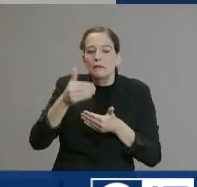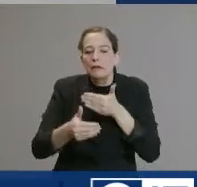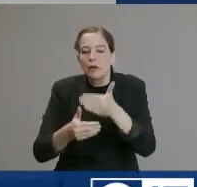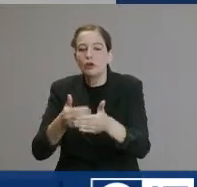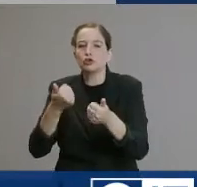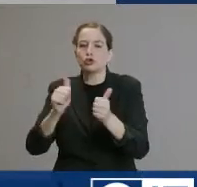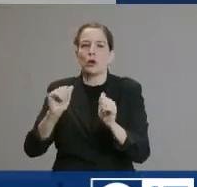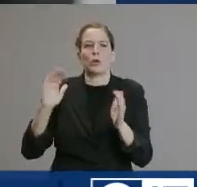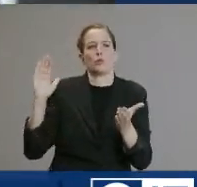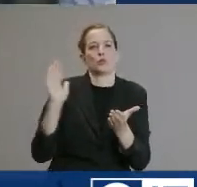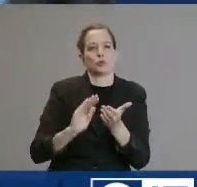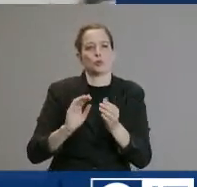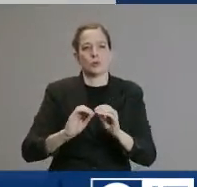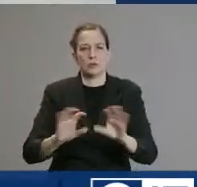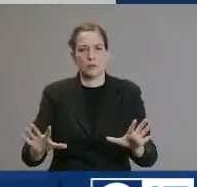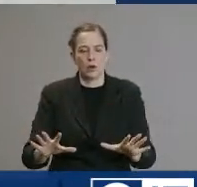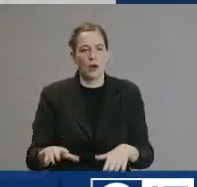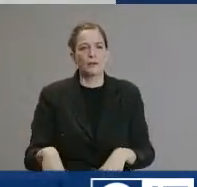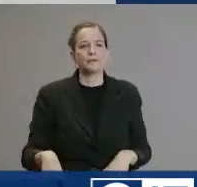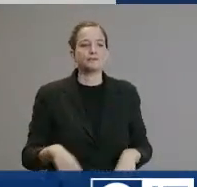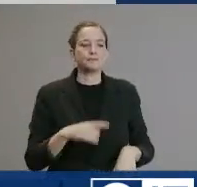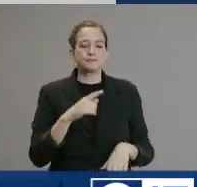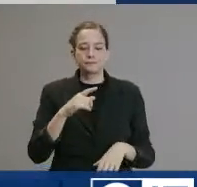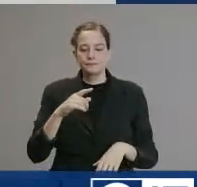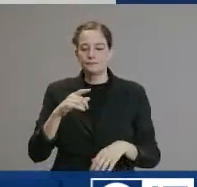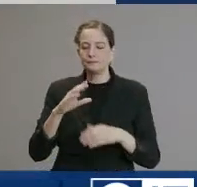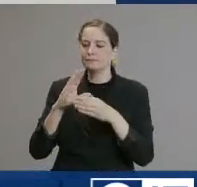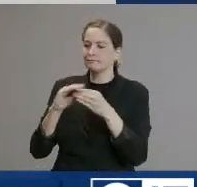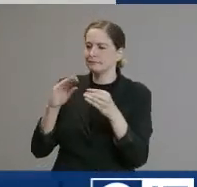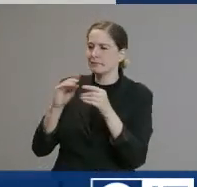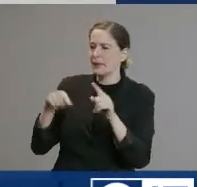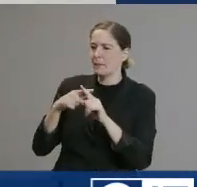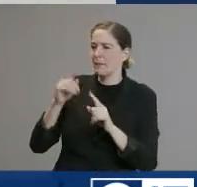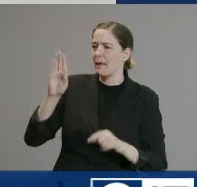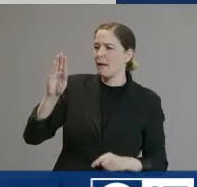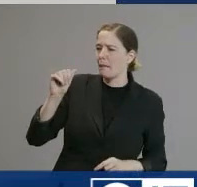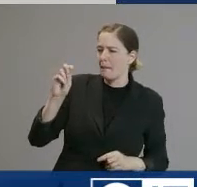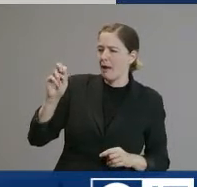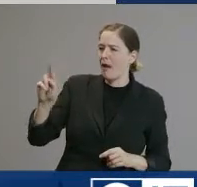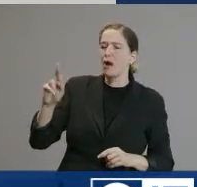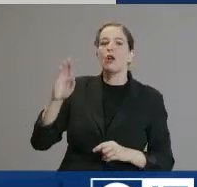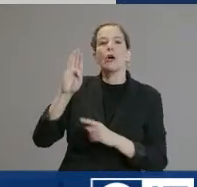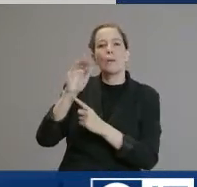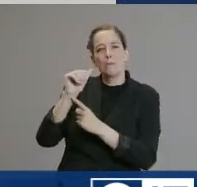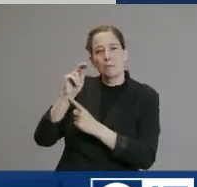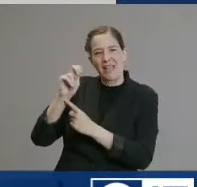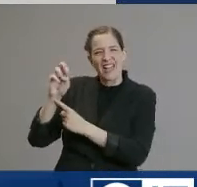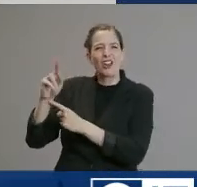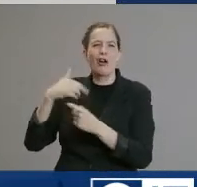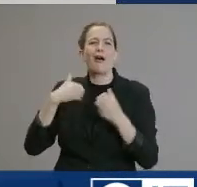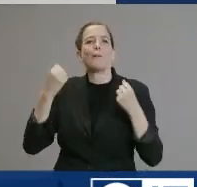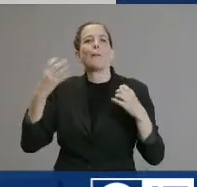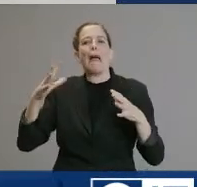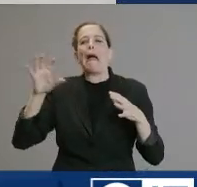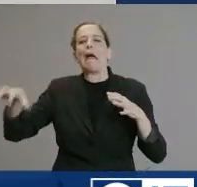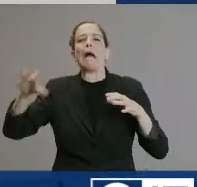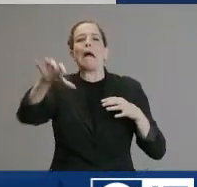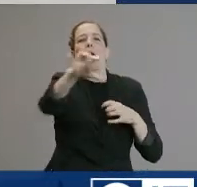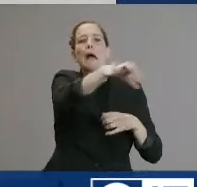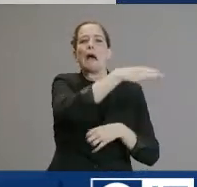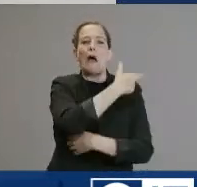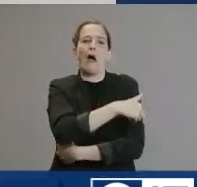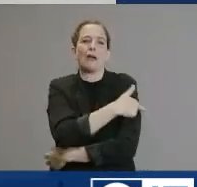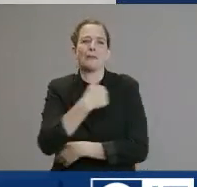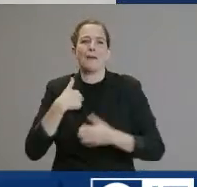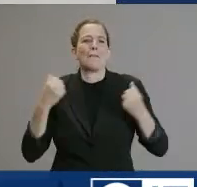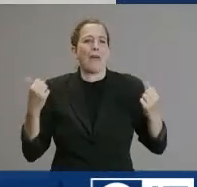a lot of facilities. They do have capacity within their system. Obviously, some of their hospitals may be more impacted than others, but